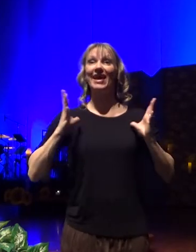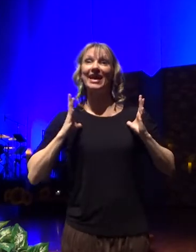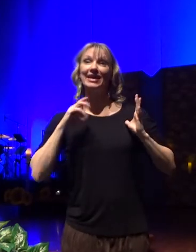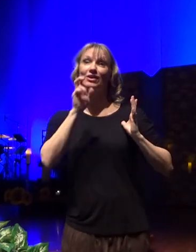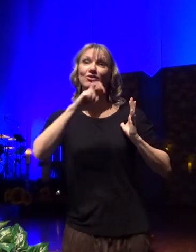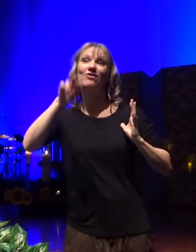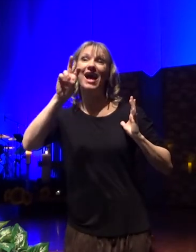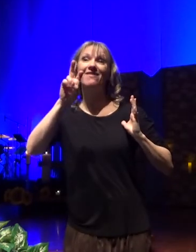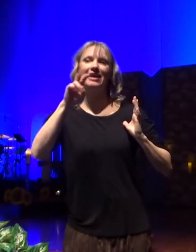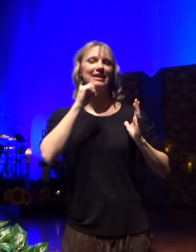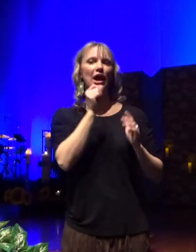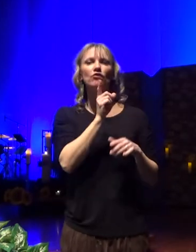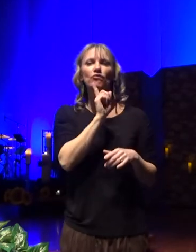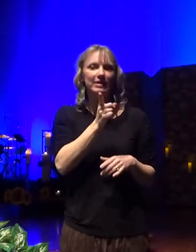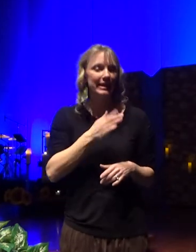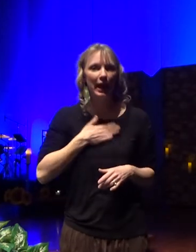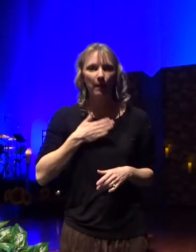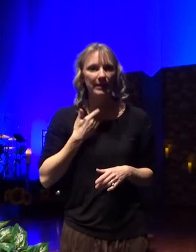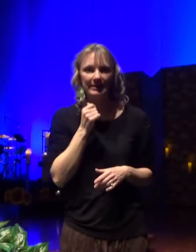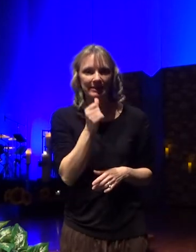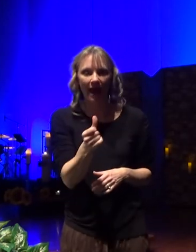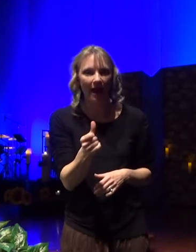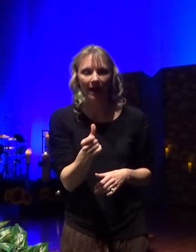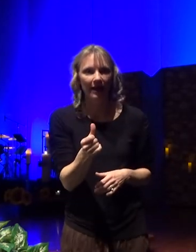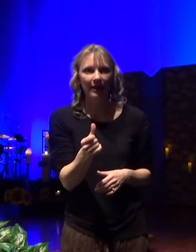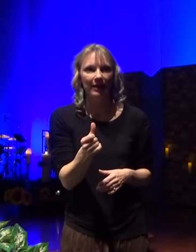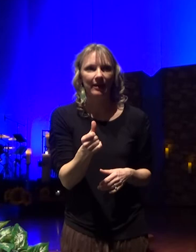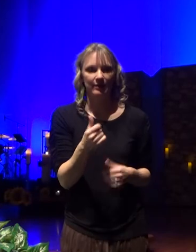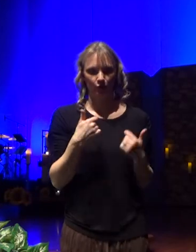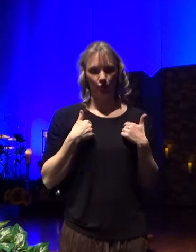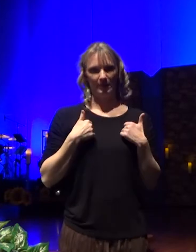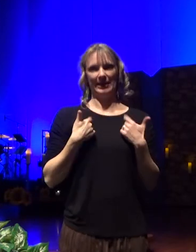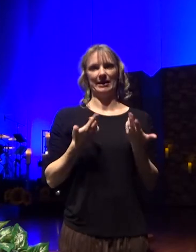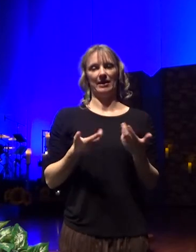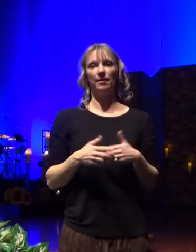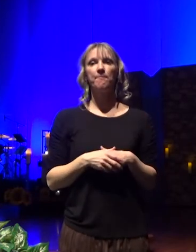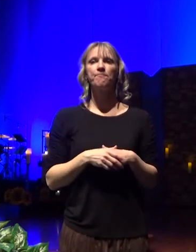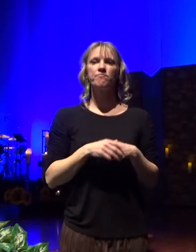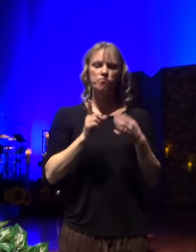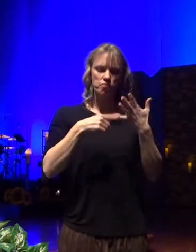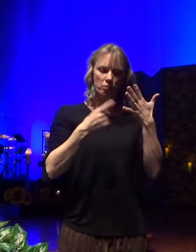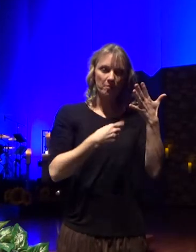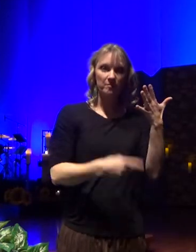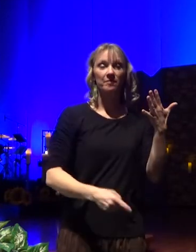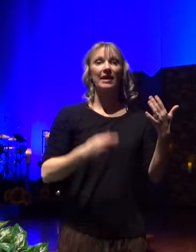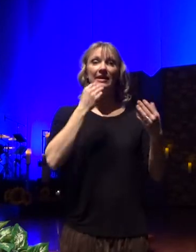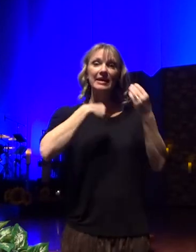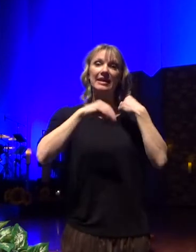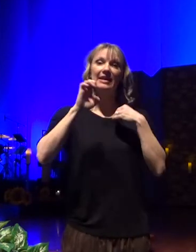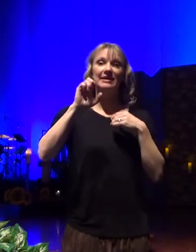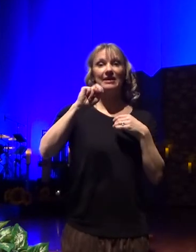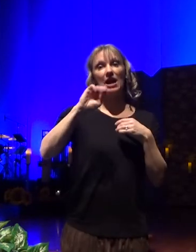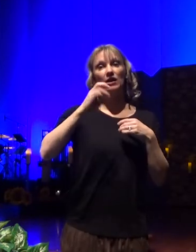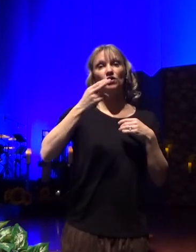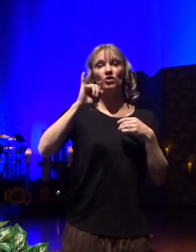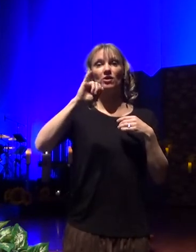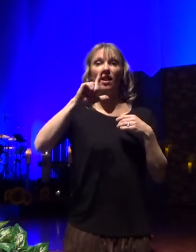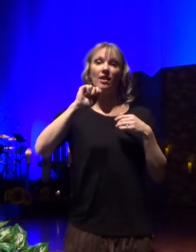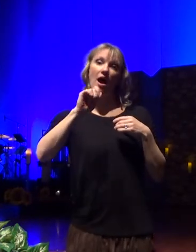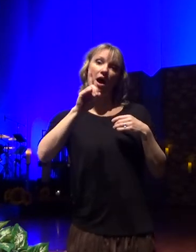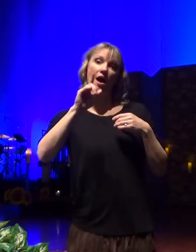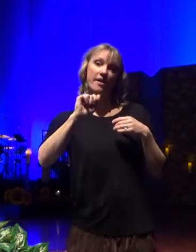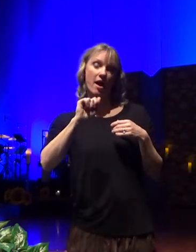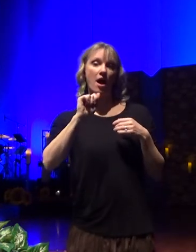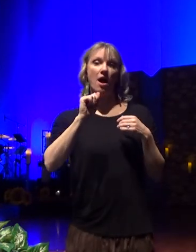to go on a vacation, not really happiness to me. There's all of these things, you know, having that enchilada combo at your